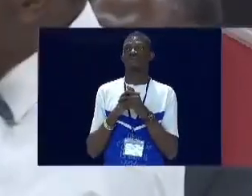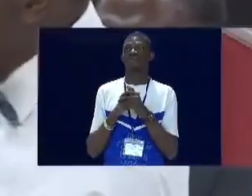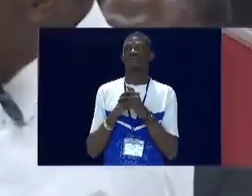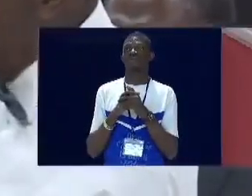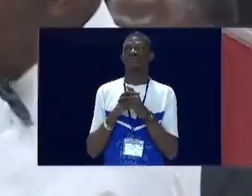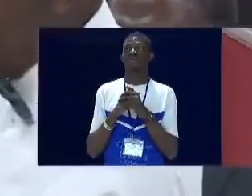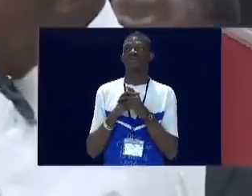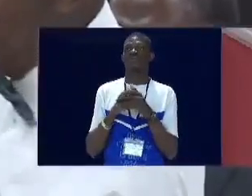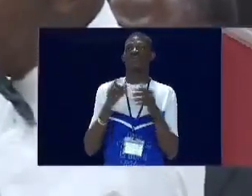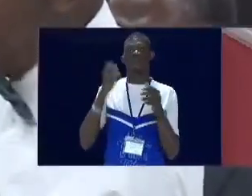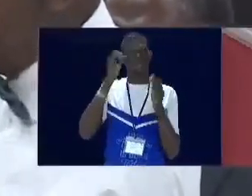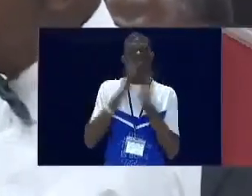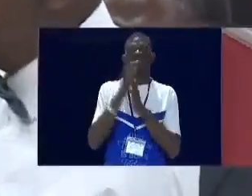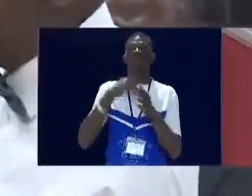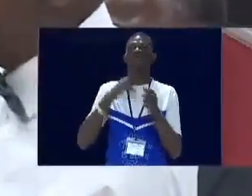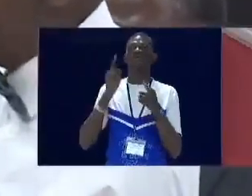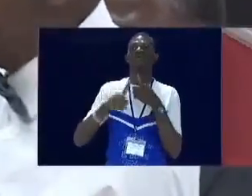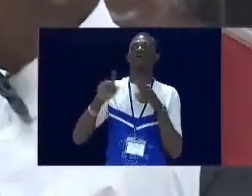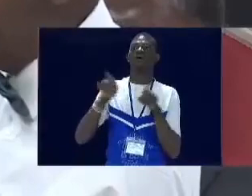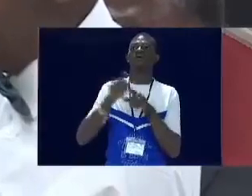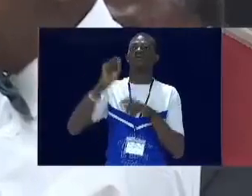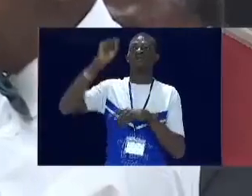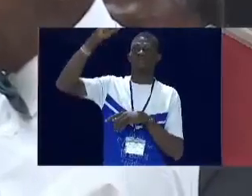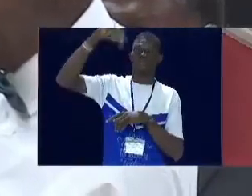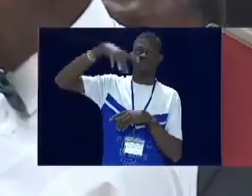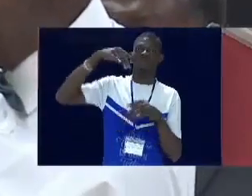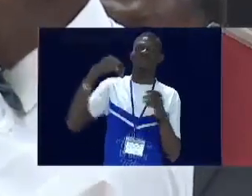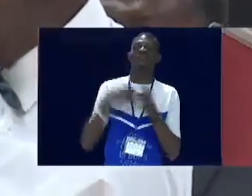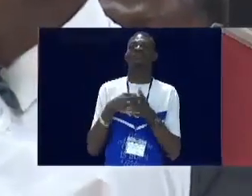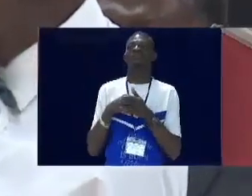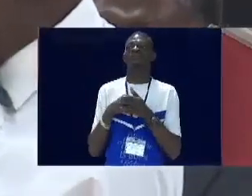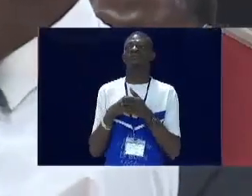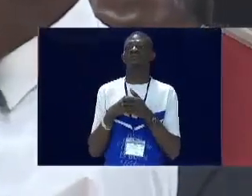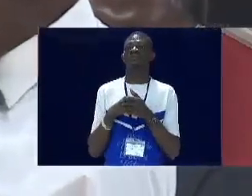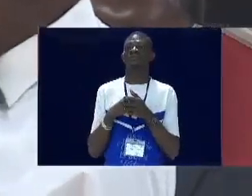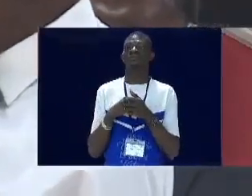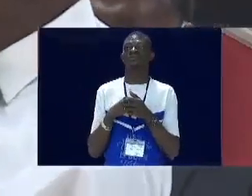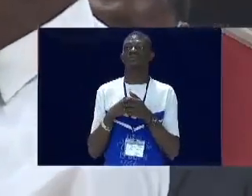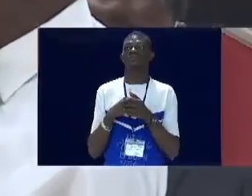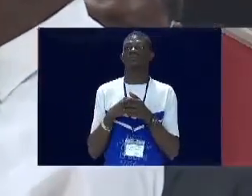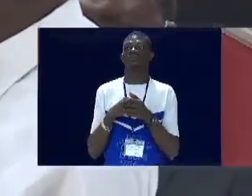Ask me to tell you that as I drop it, you